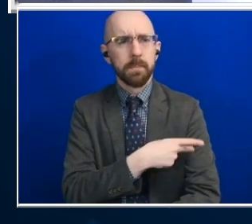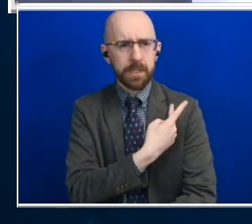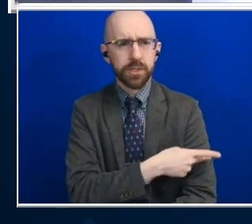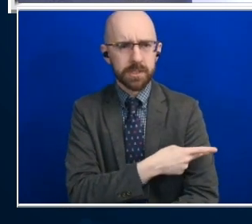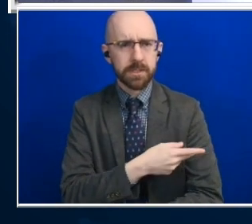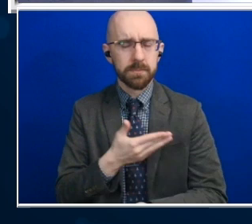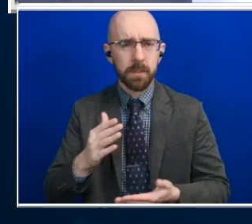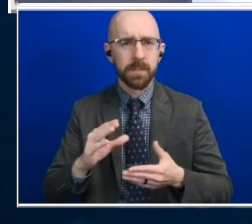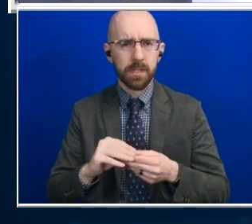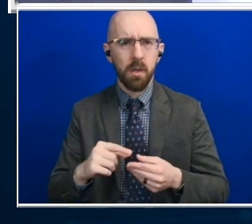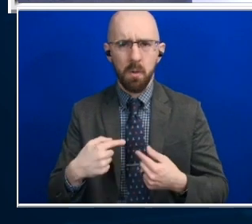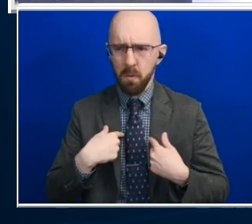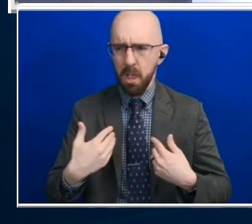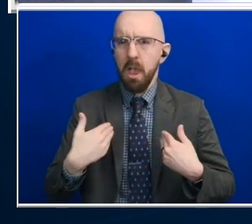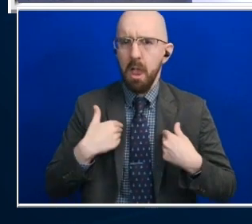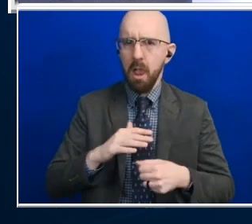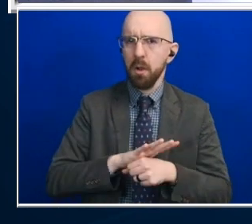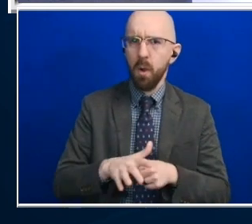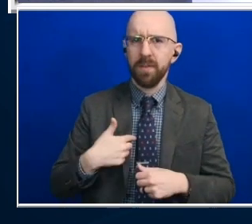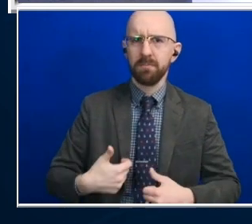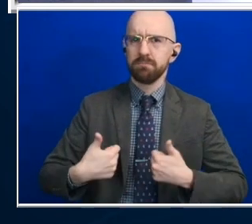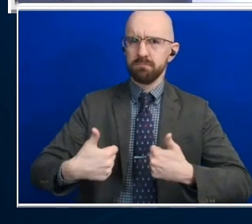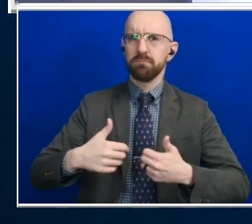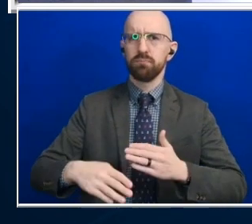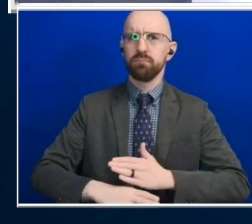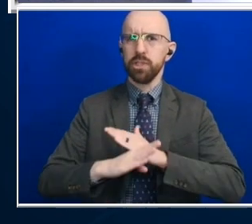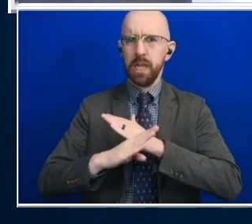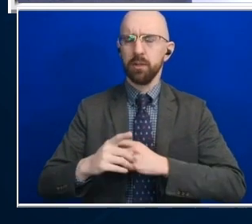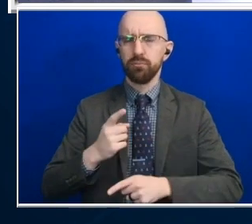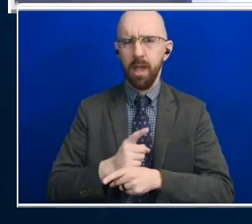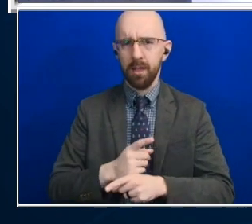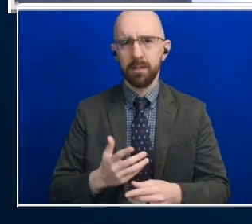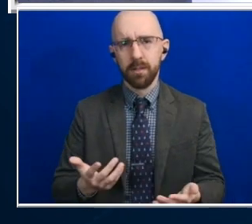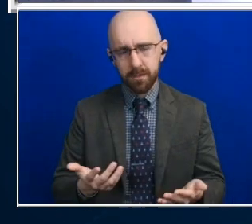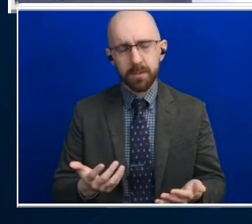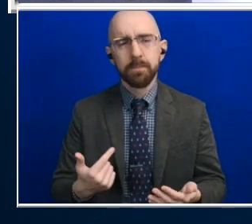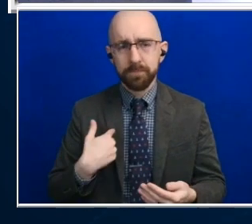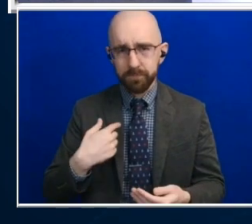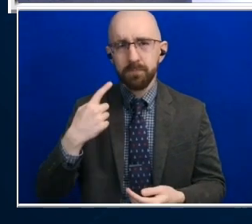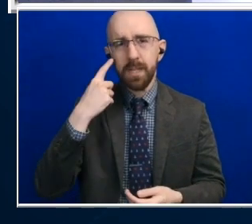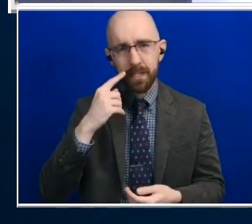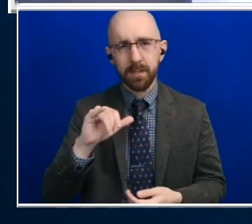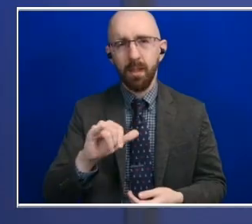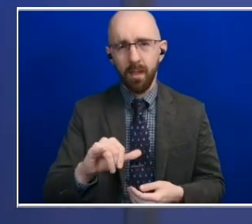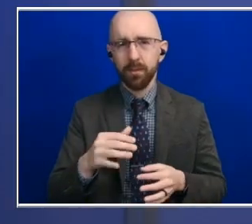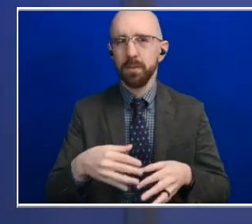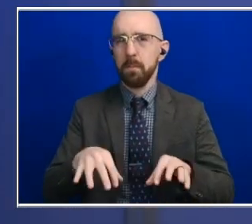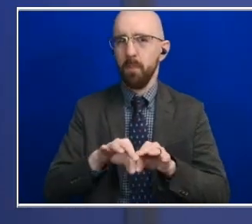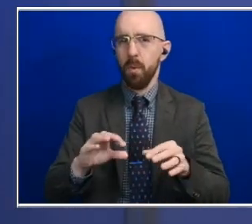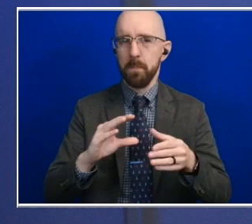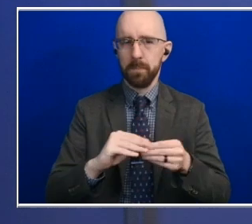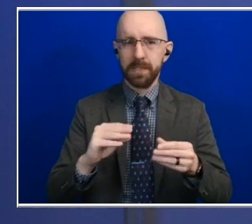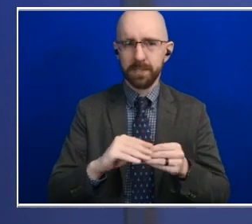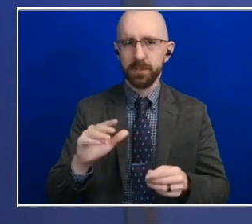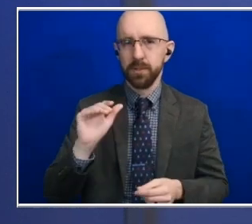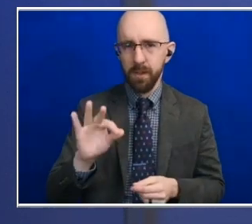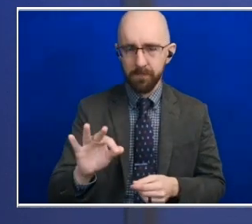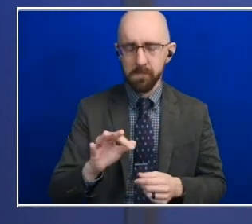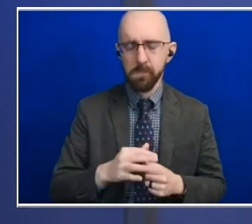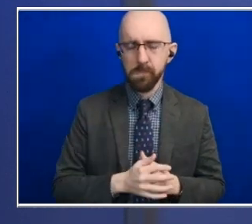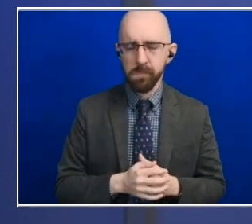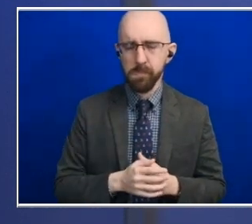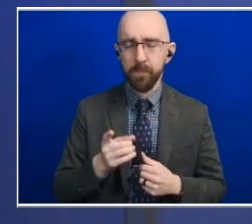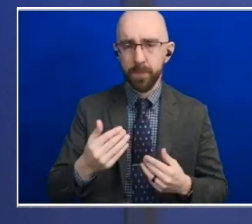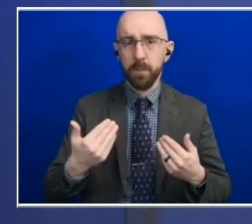had COVID, I should be protected, right? Yeah. And so I do think there's an important message that if you had COVID,